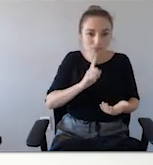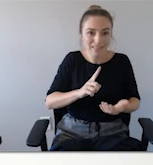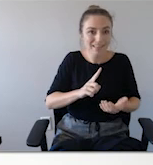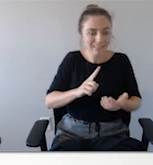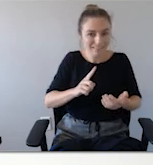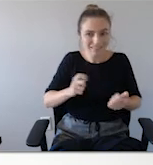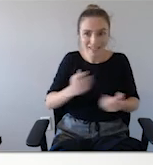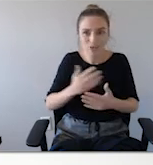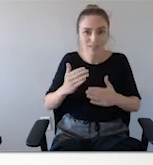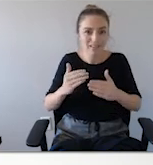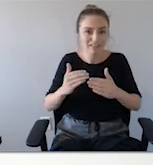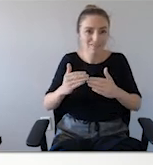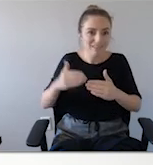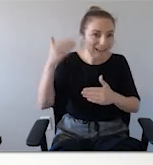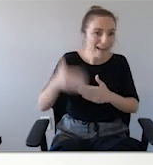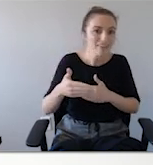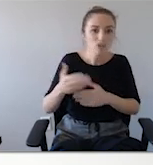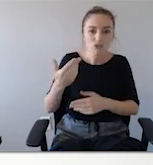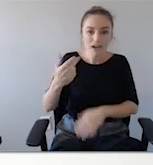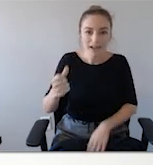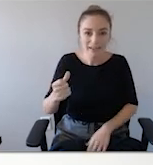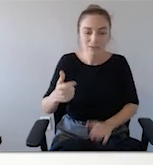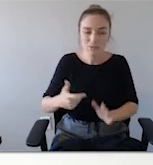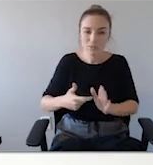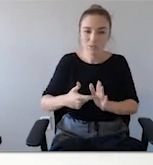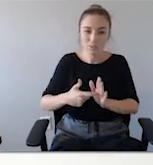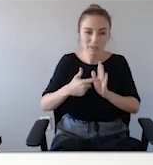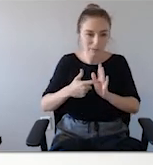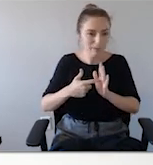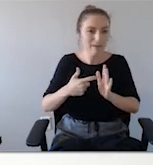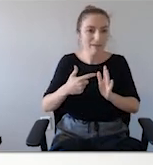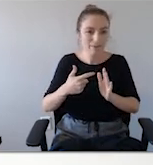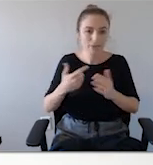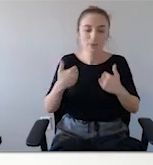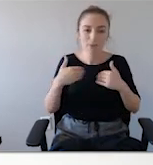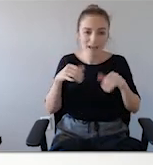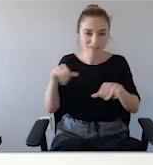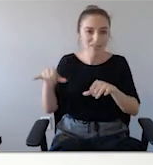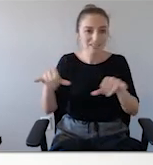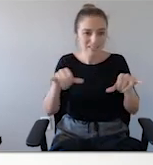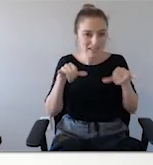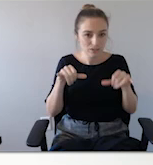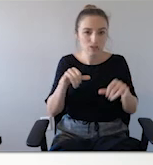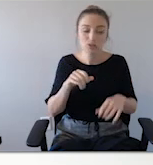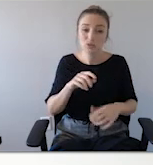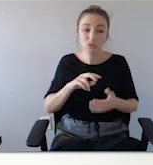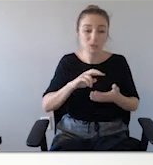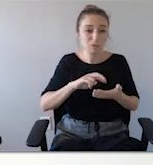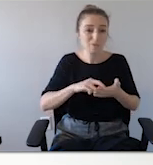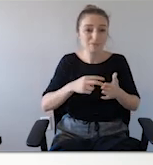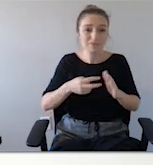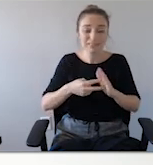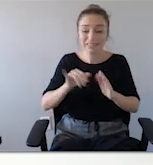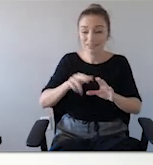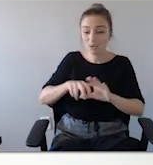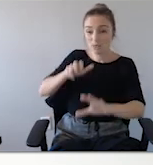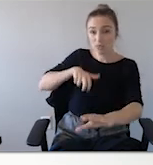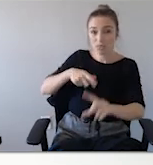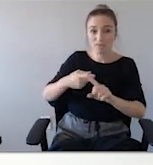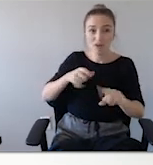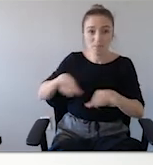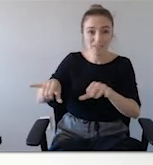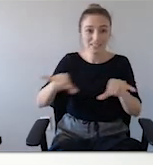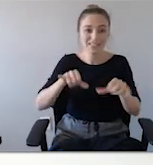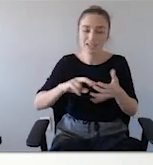when you remove them from regular standards. There are some of us that are advocating in the state to get more opportunities and options for people who